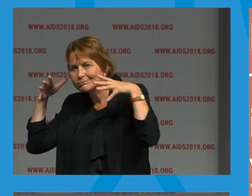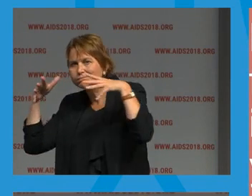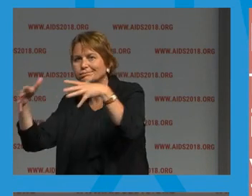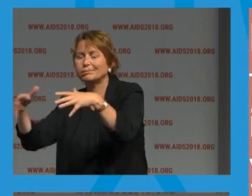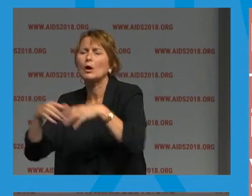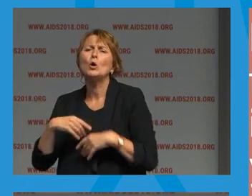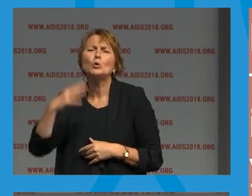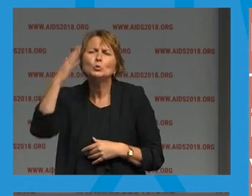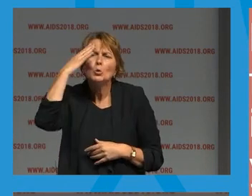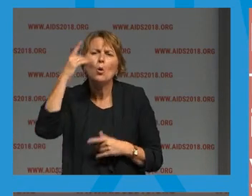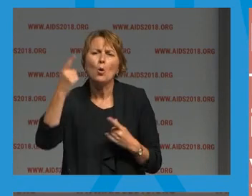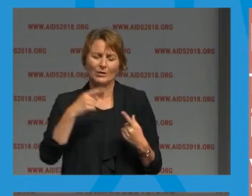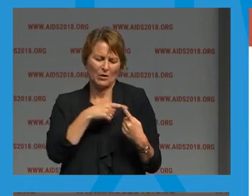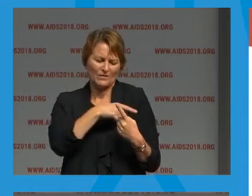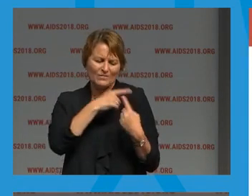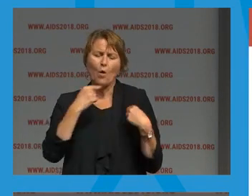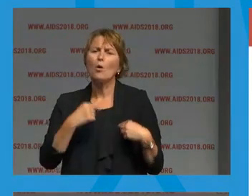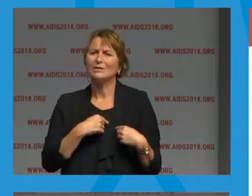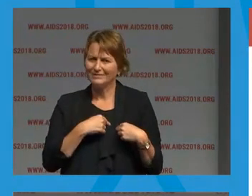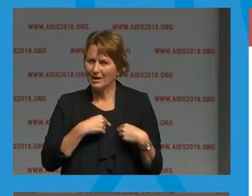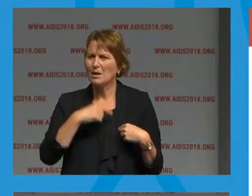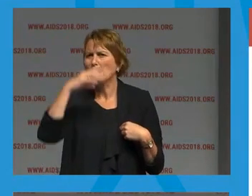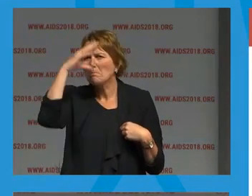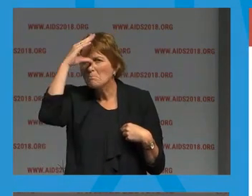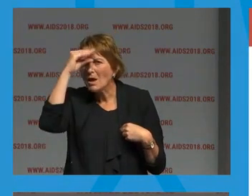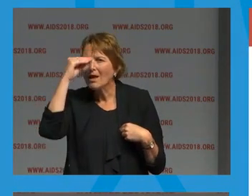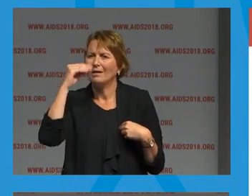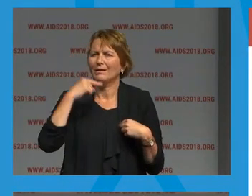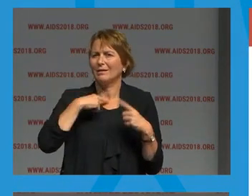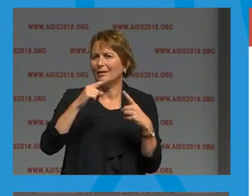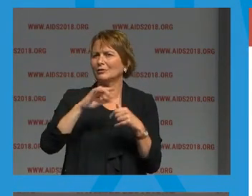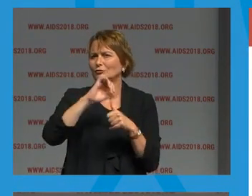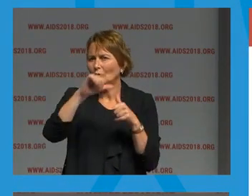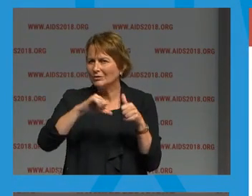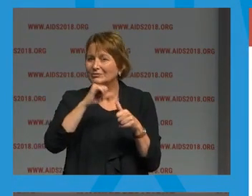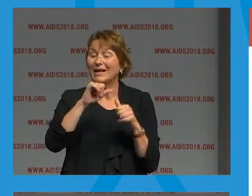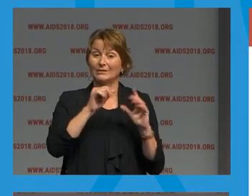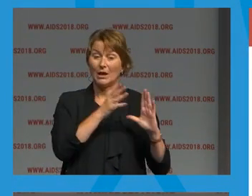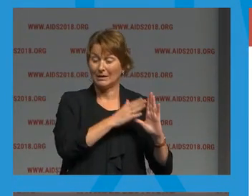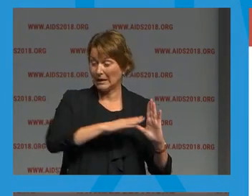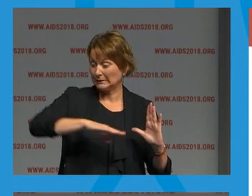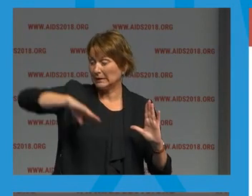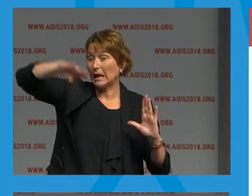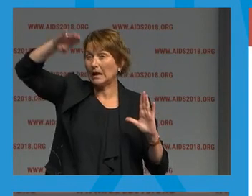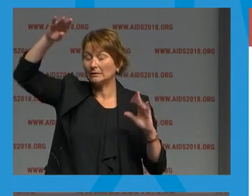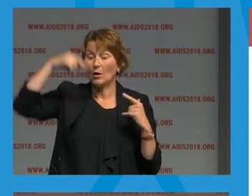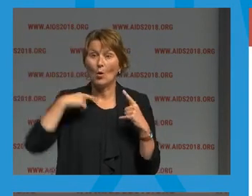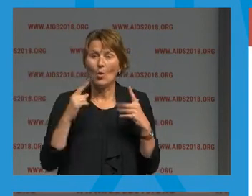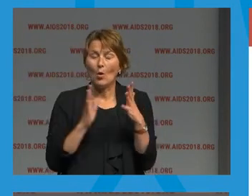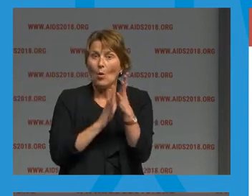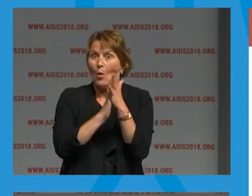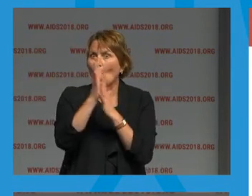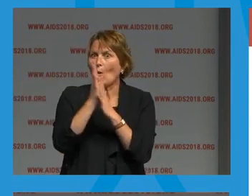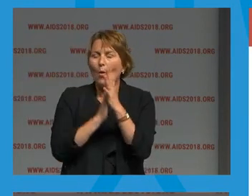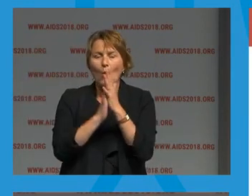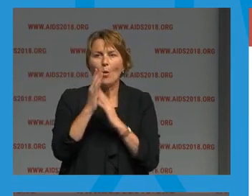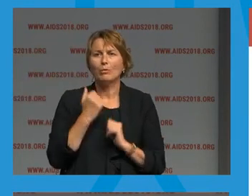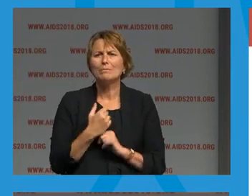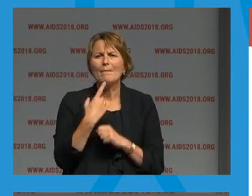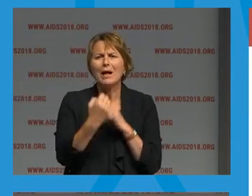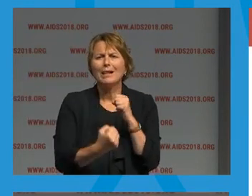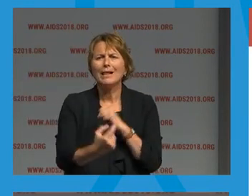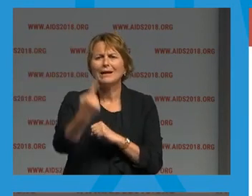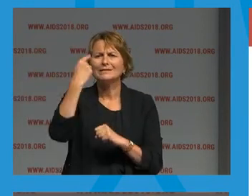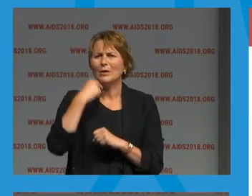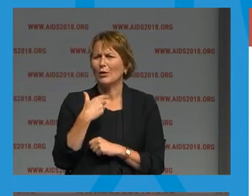dramatic increase in voluntary medical male circumcision and DREAMS. This is our circumcision cascade. We're very excited that last year we did over